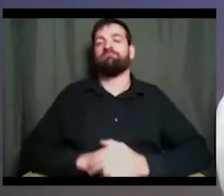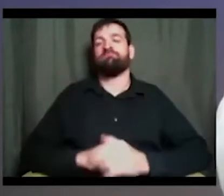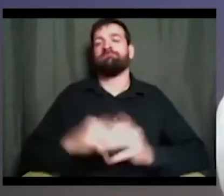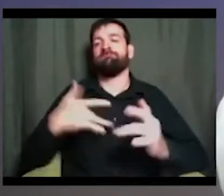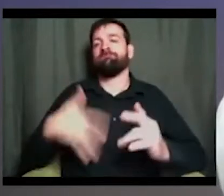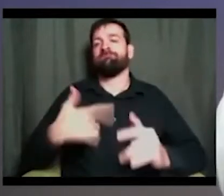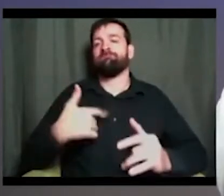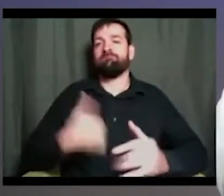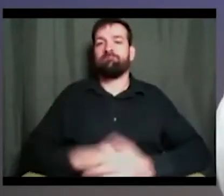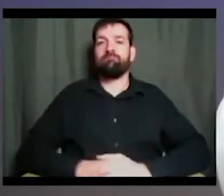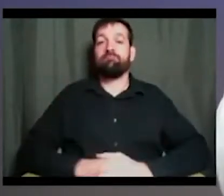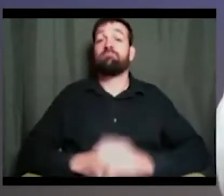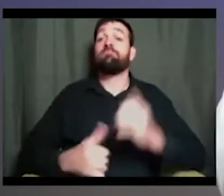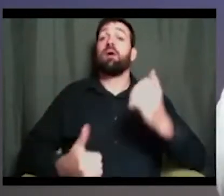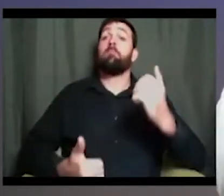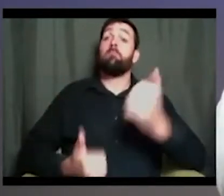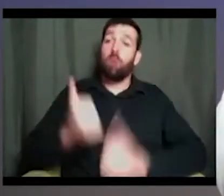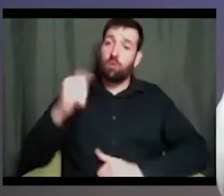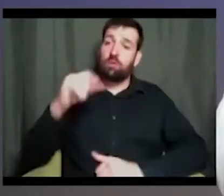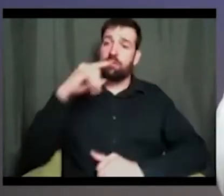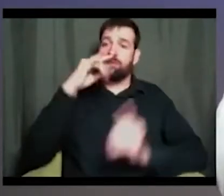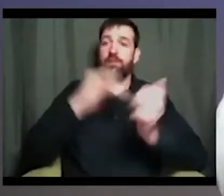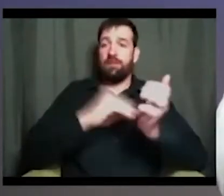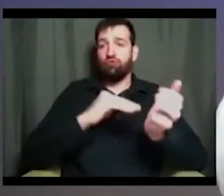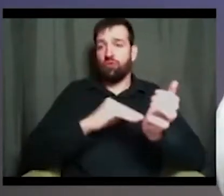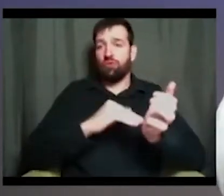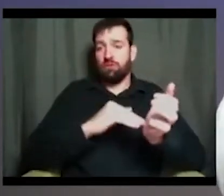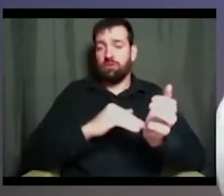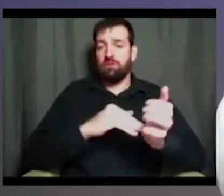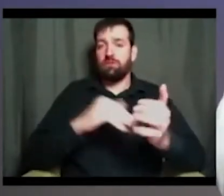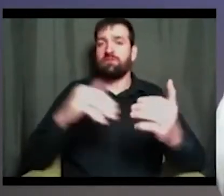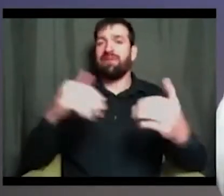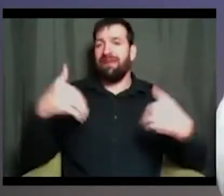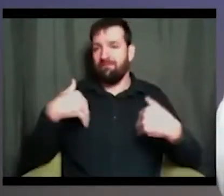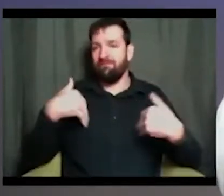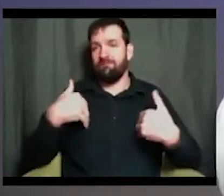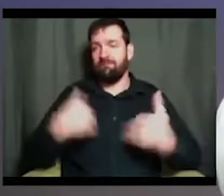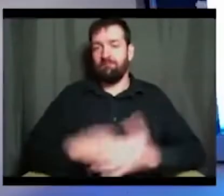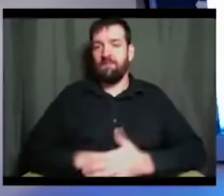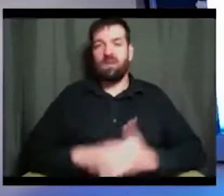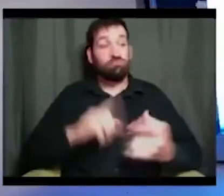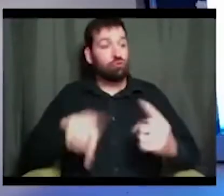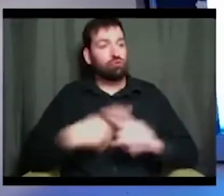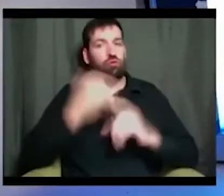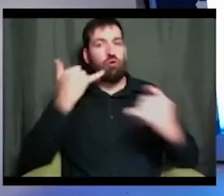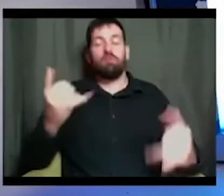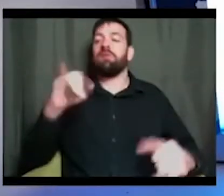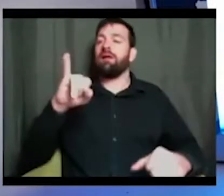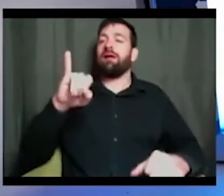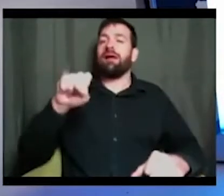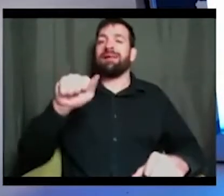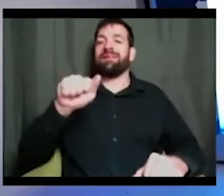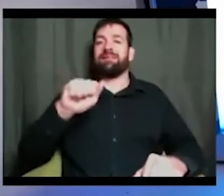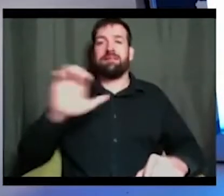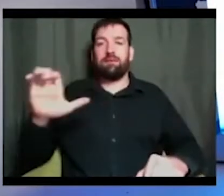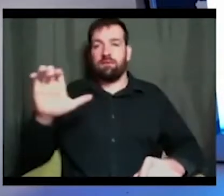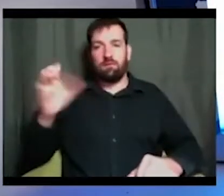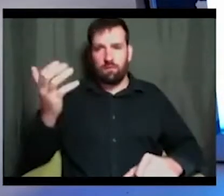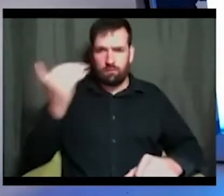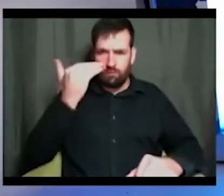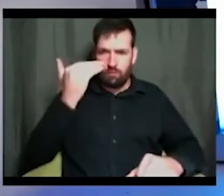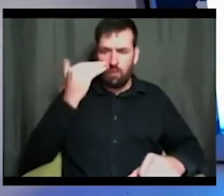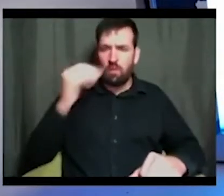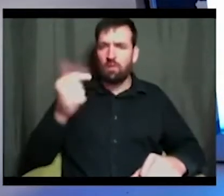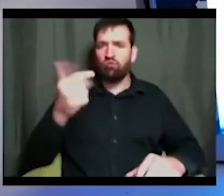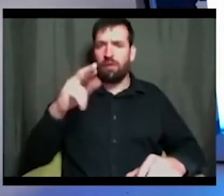the pediatricians' offices though are having it. Okay, just make the calls. Isaac wants to know, Dr. Greiner, I know that Wyandotte has